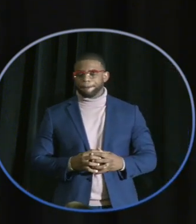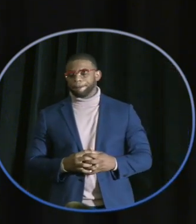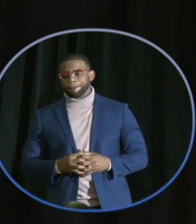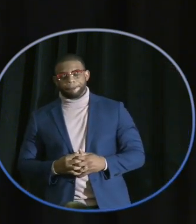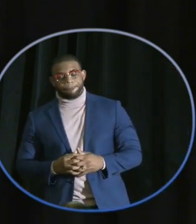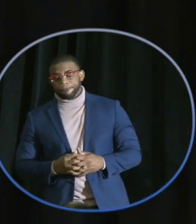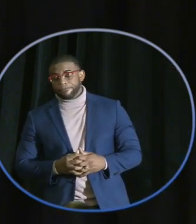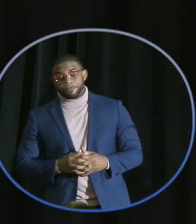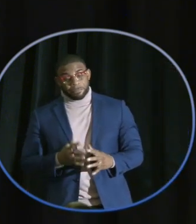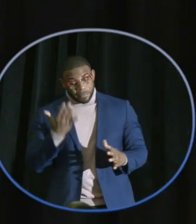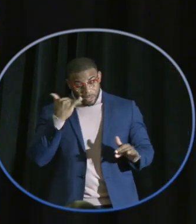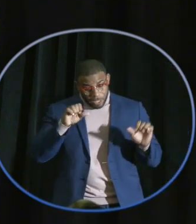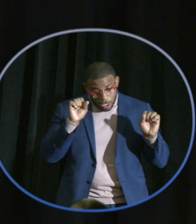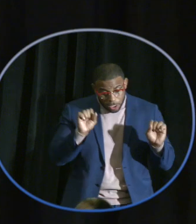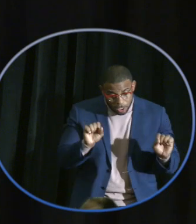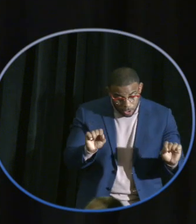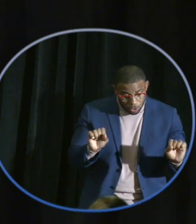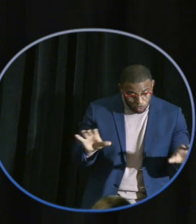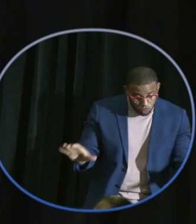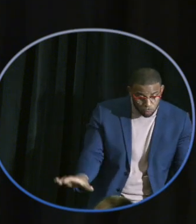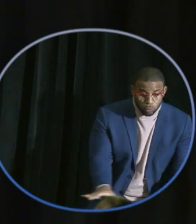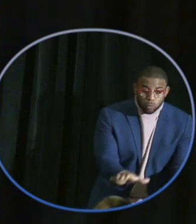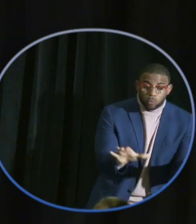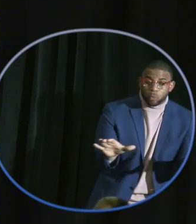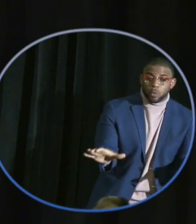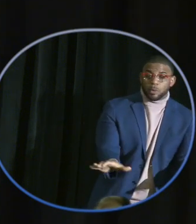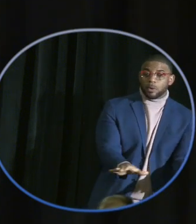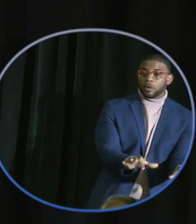vain. If I can do